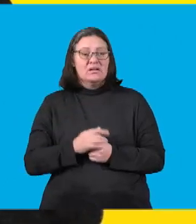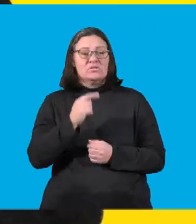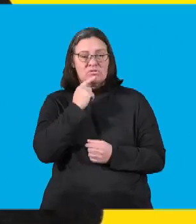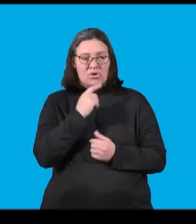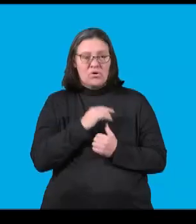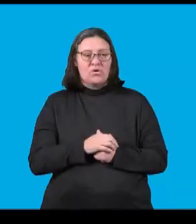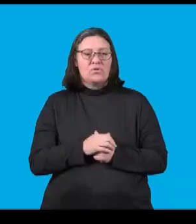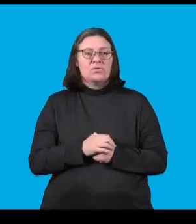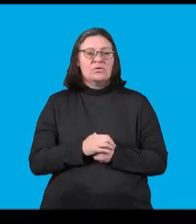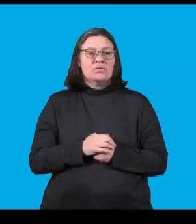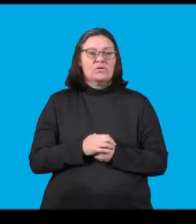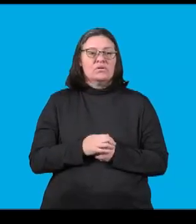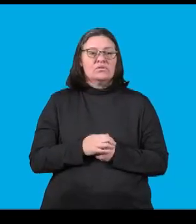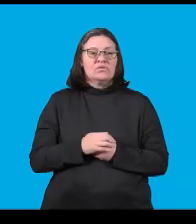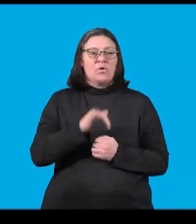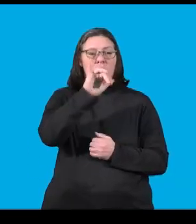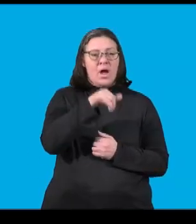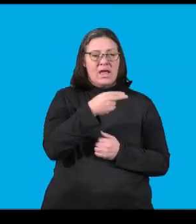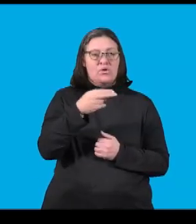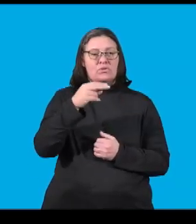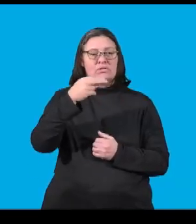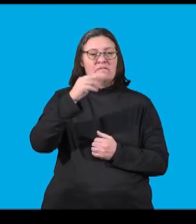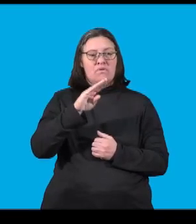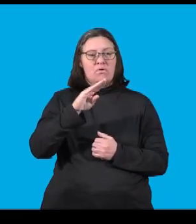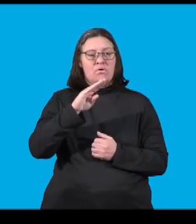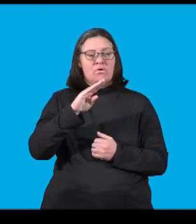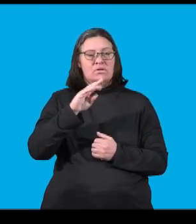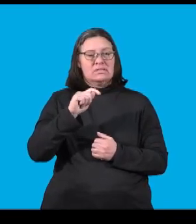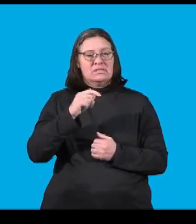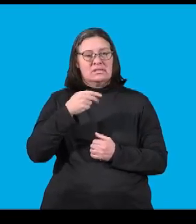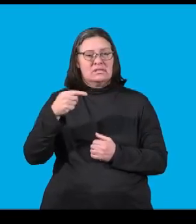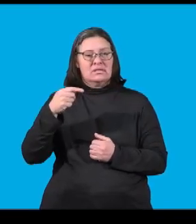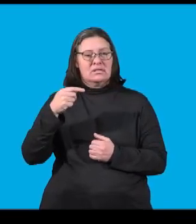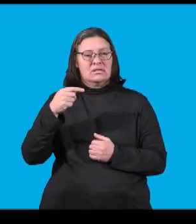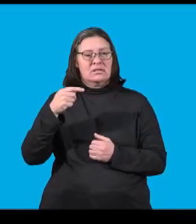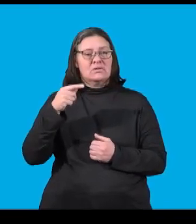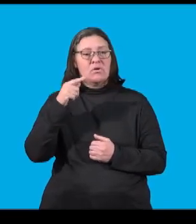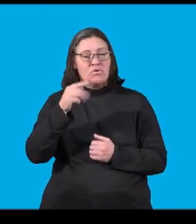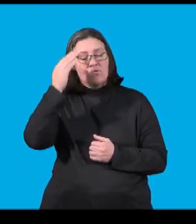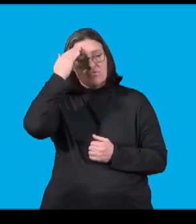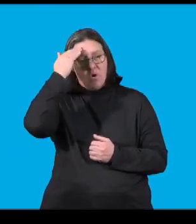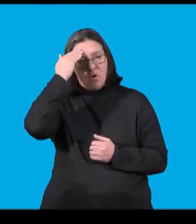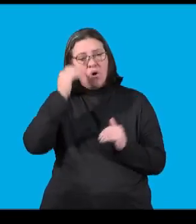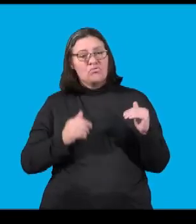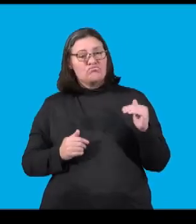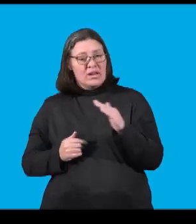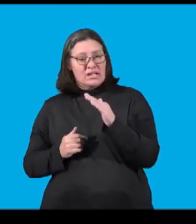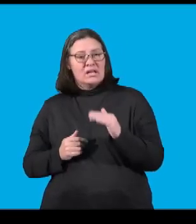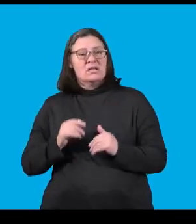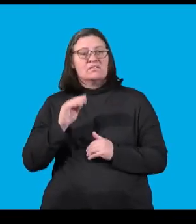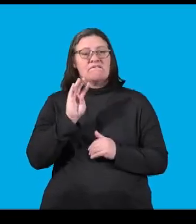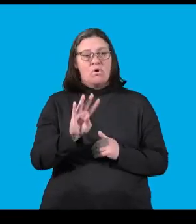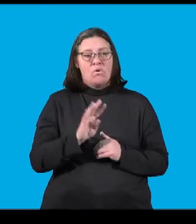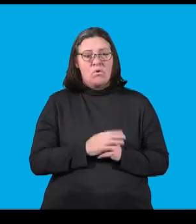take the derivative of h of t, and we then going to use the fact that we know that that gradient is